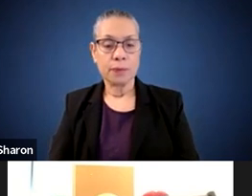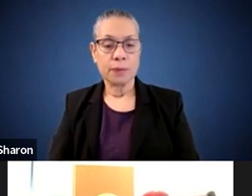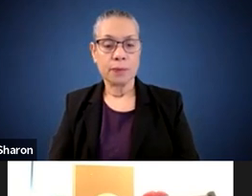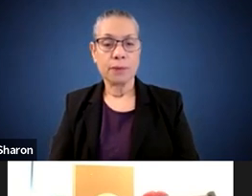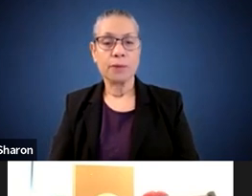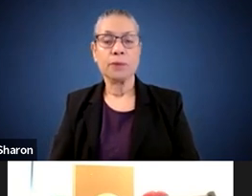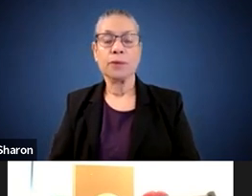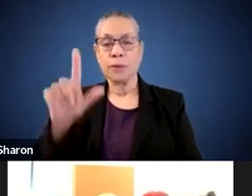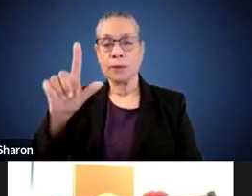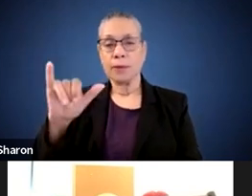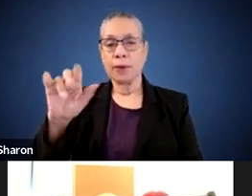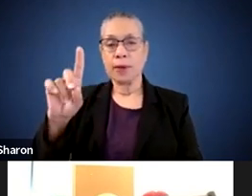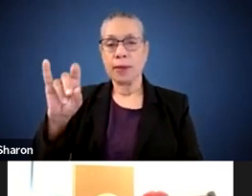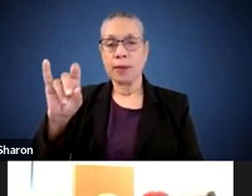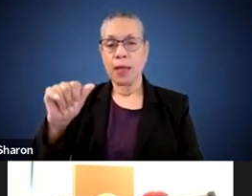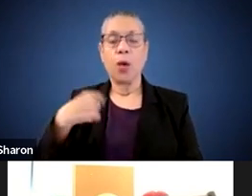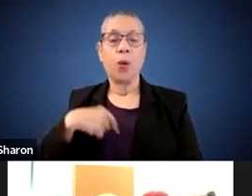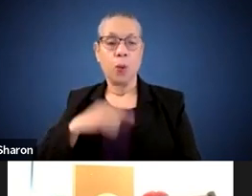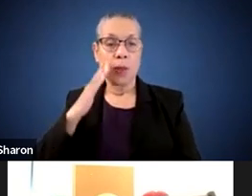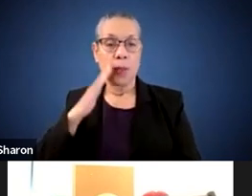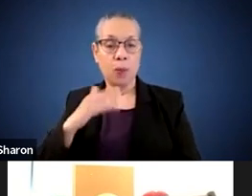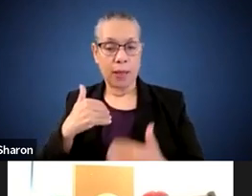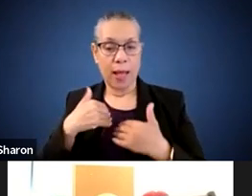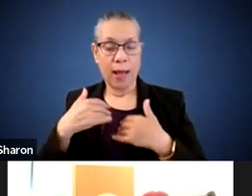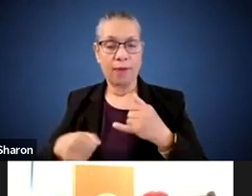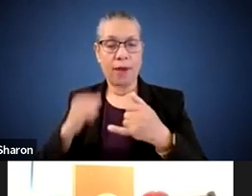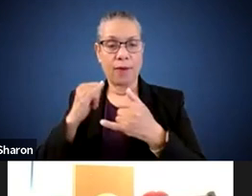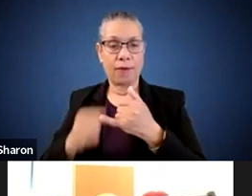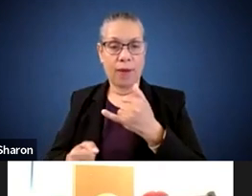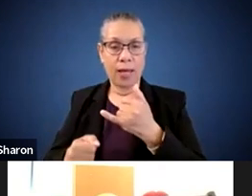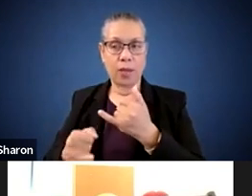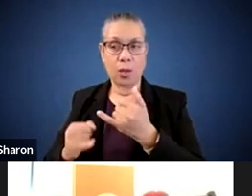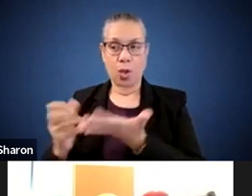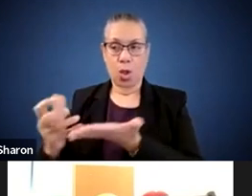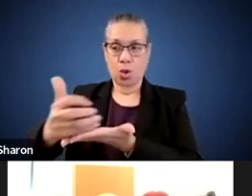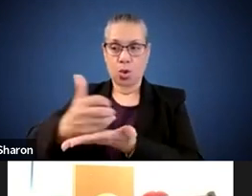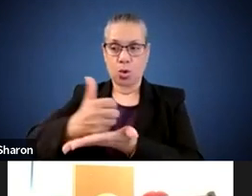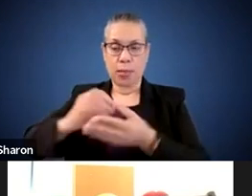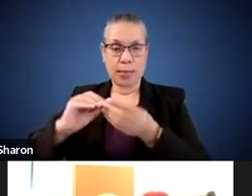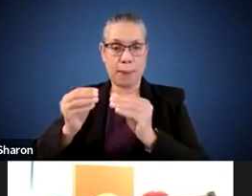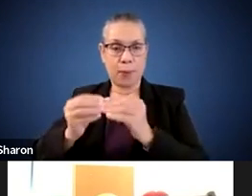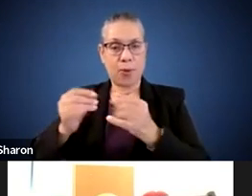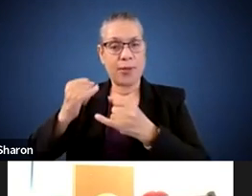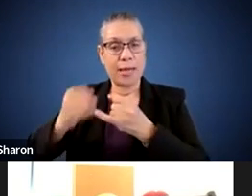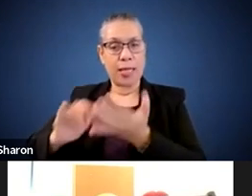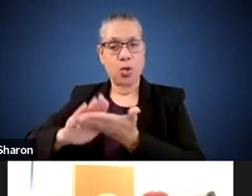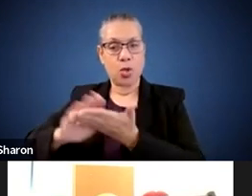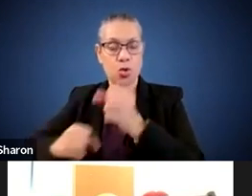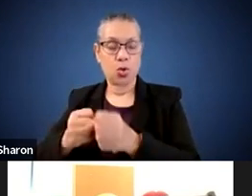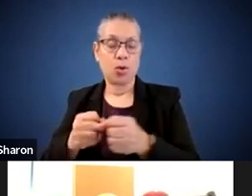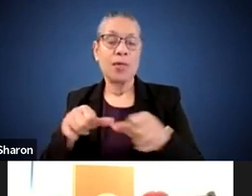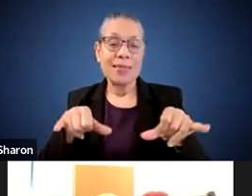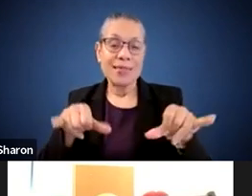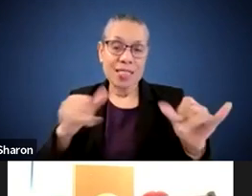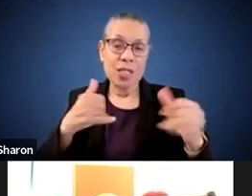so we will have our final um credit accumulation counts by the end of the year um you're still students who